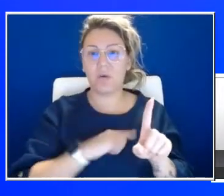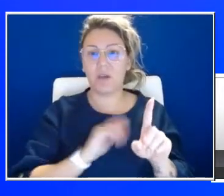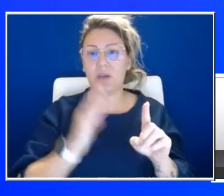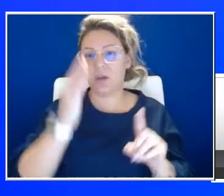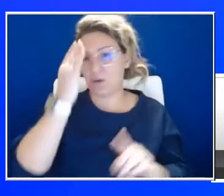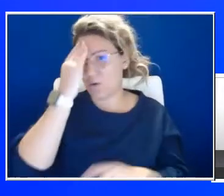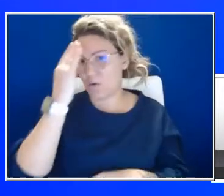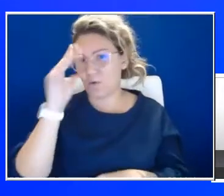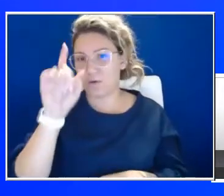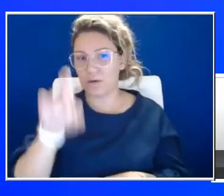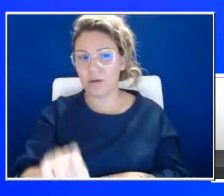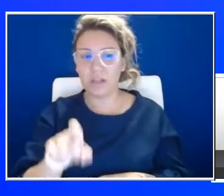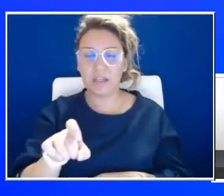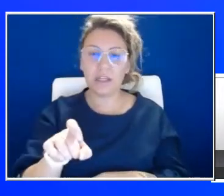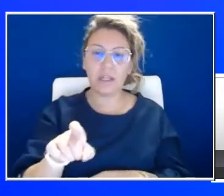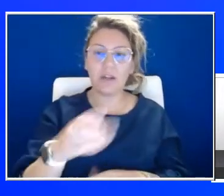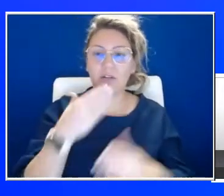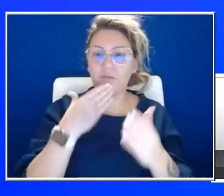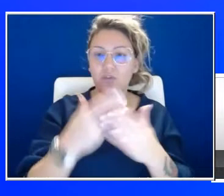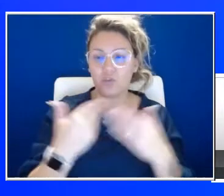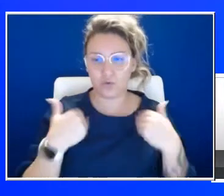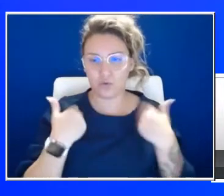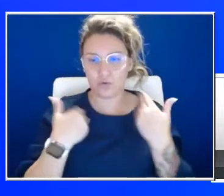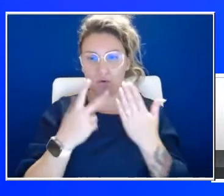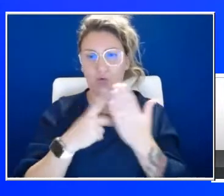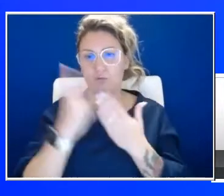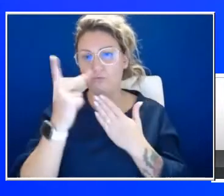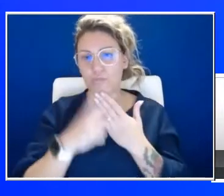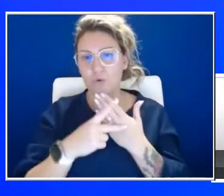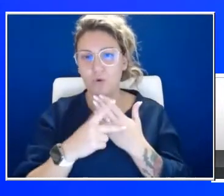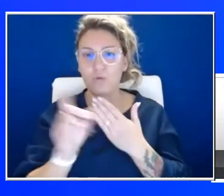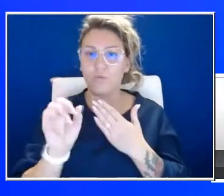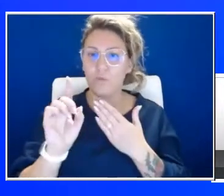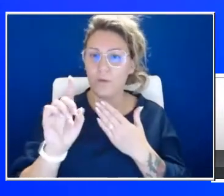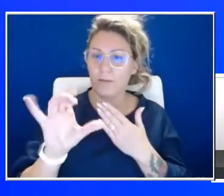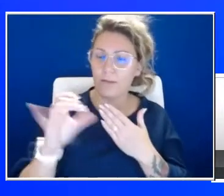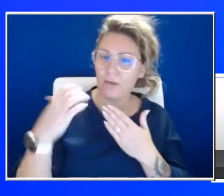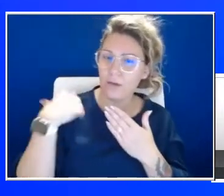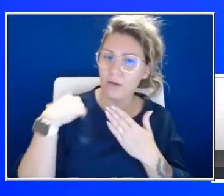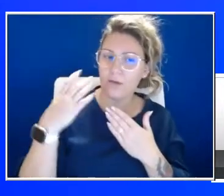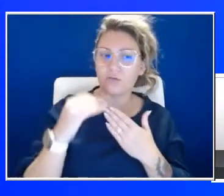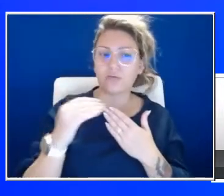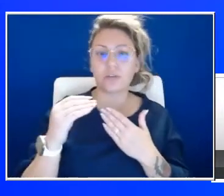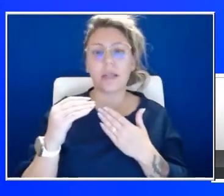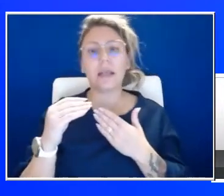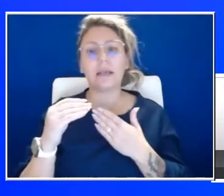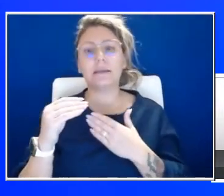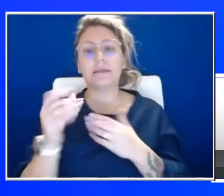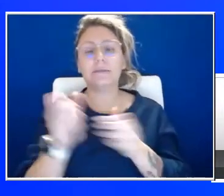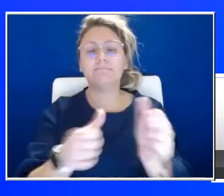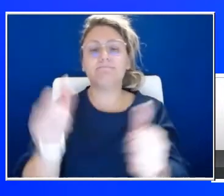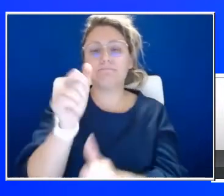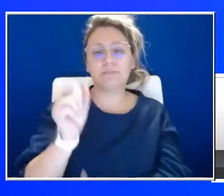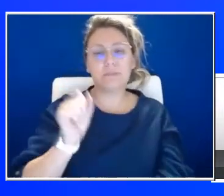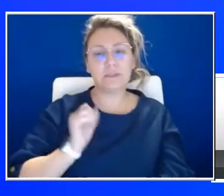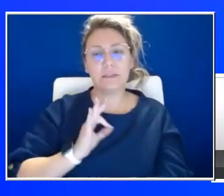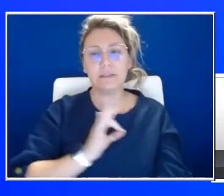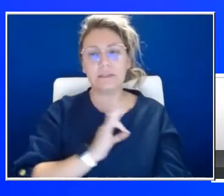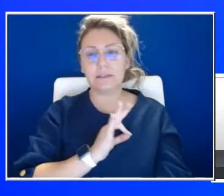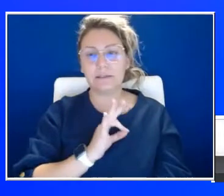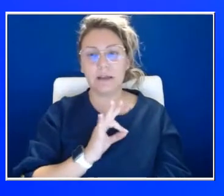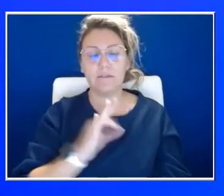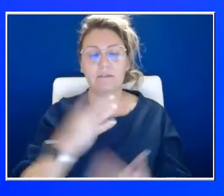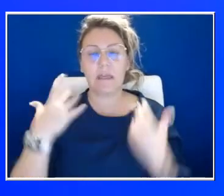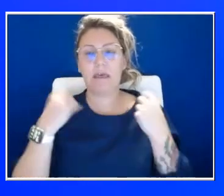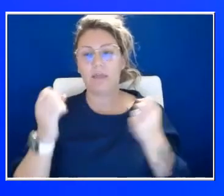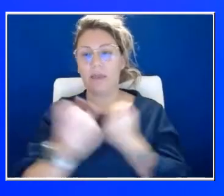very good youth program where that coach and the administrative staff running the program take the health and safety of that youth, that